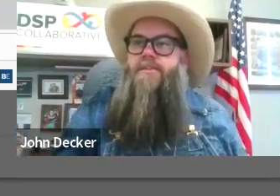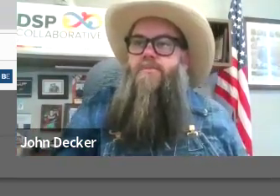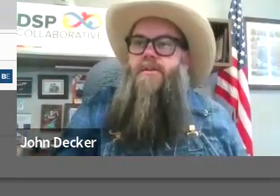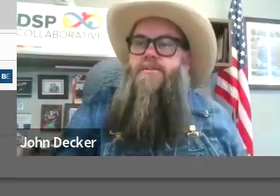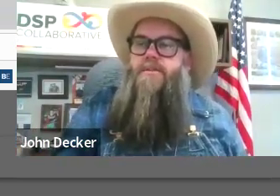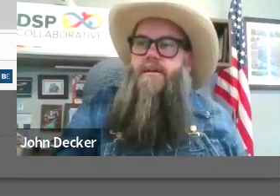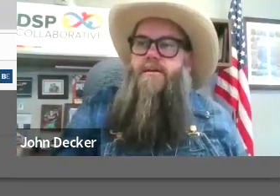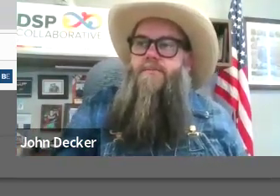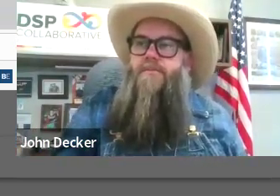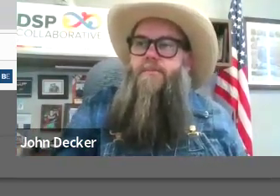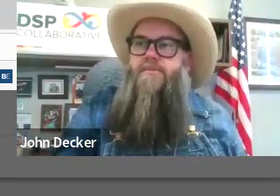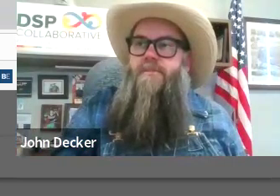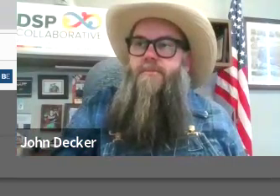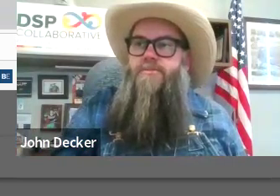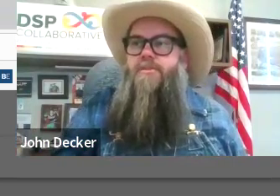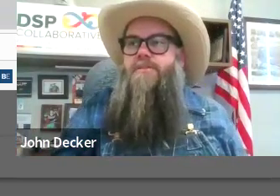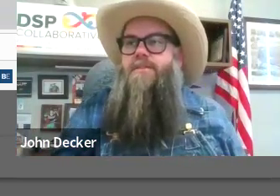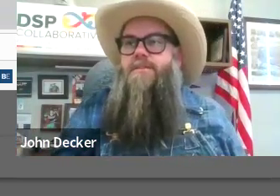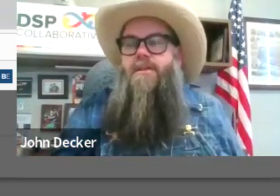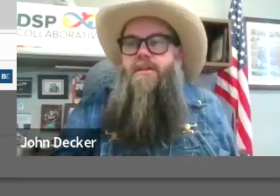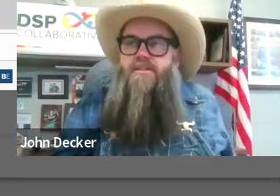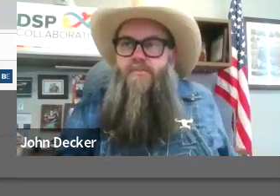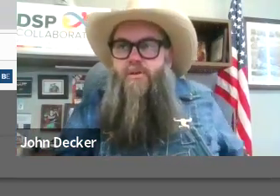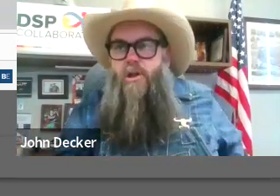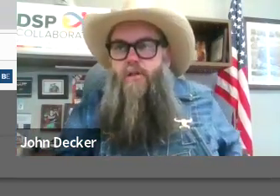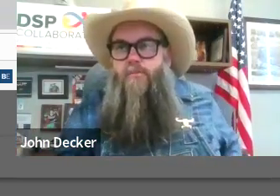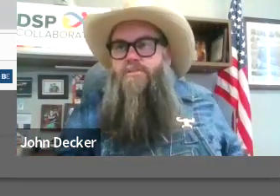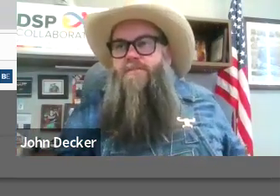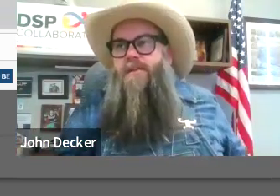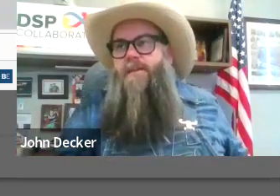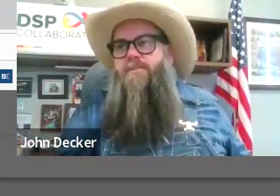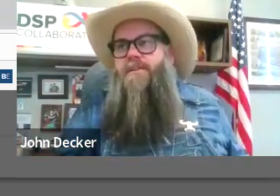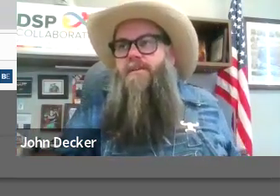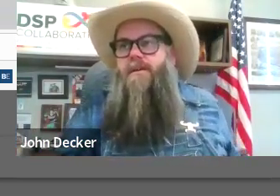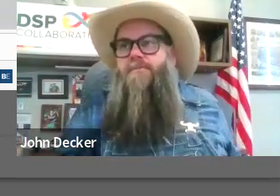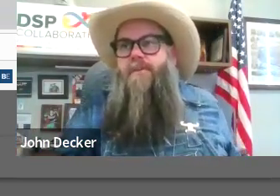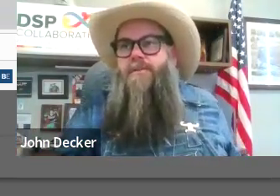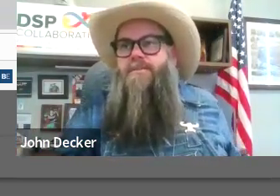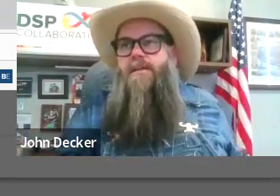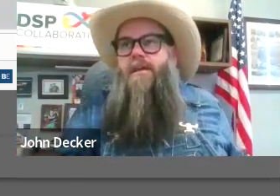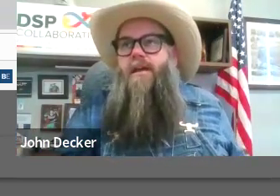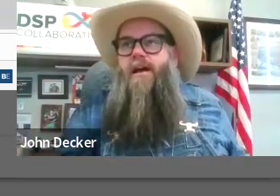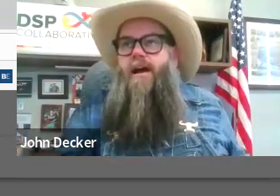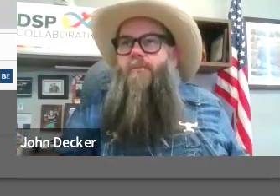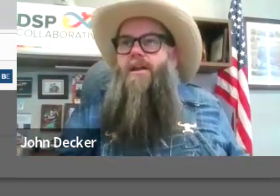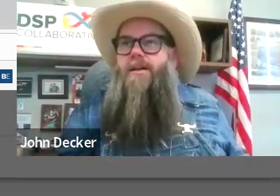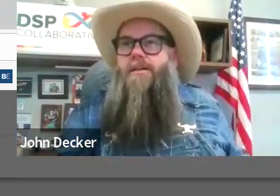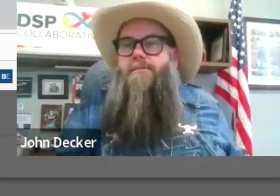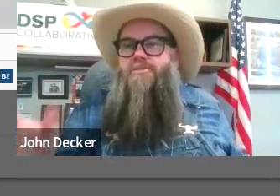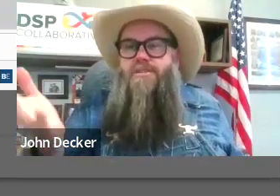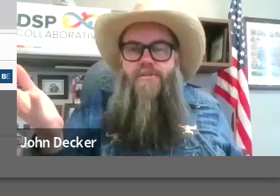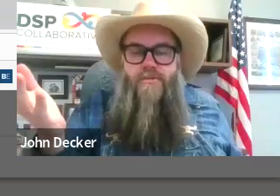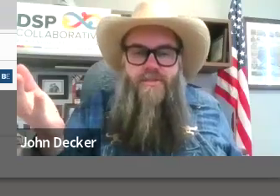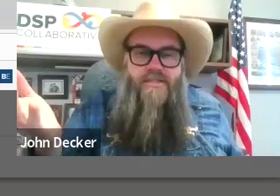at these events with us from the Department of Developmental Services and supports all of our multifamily housing developments. I